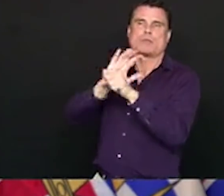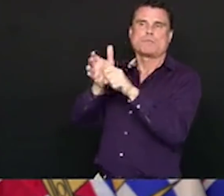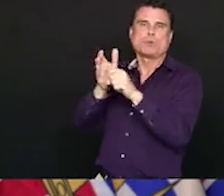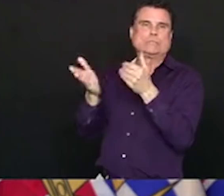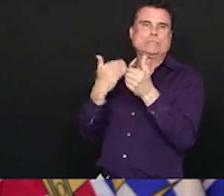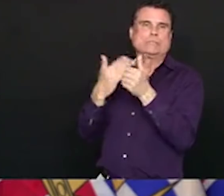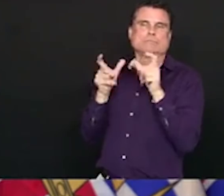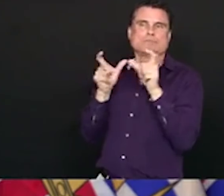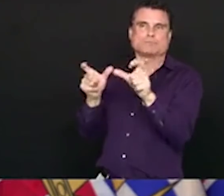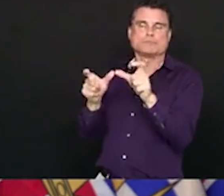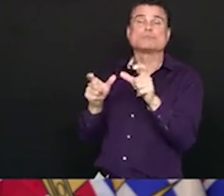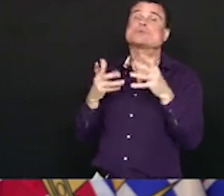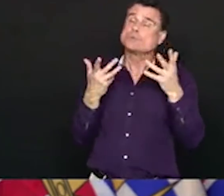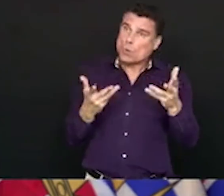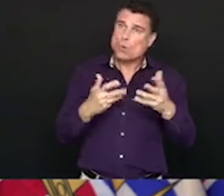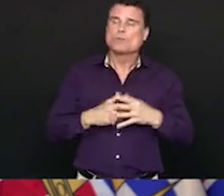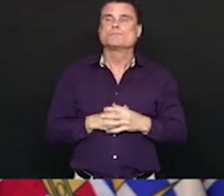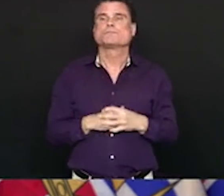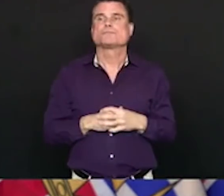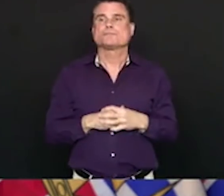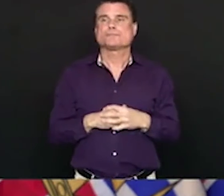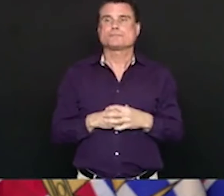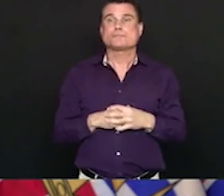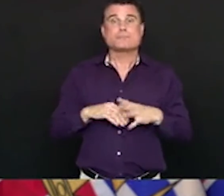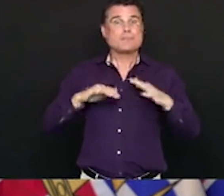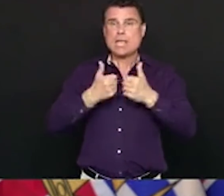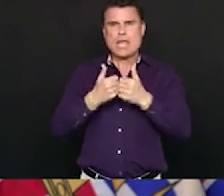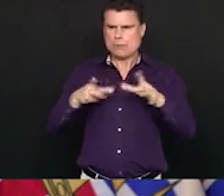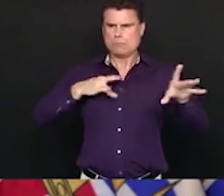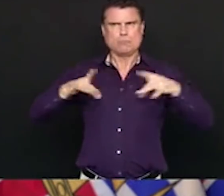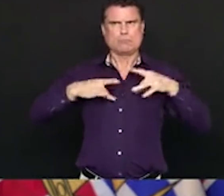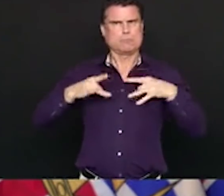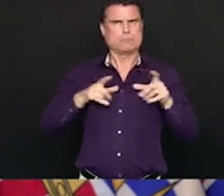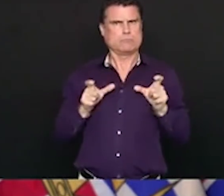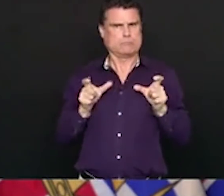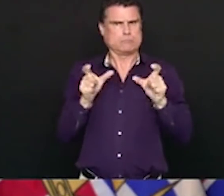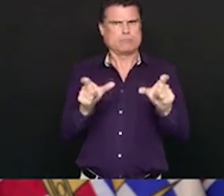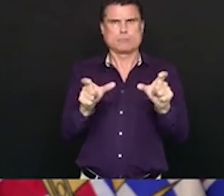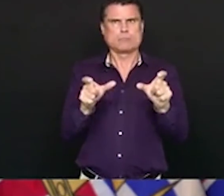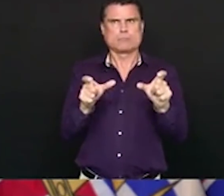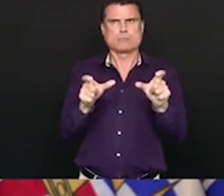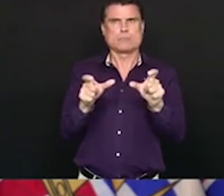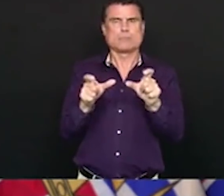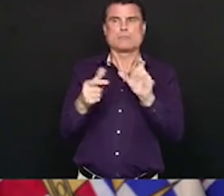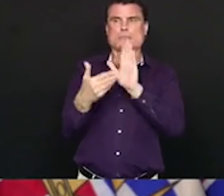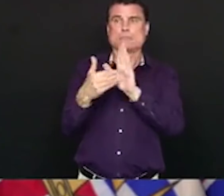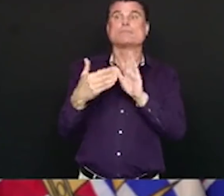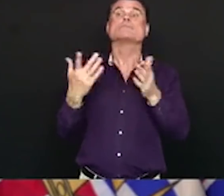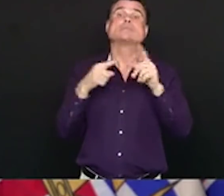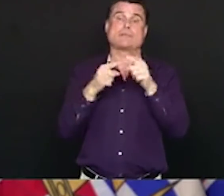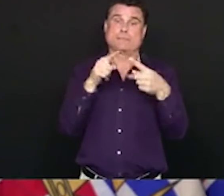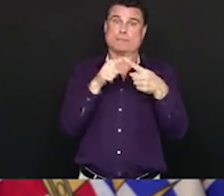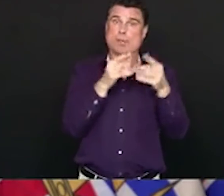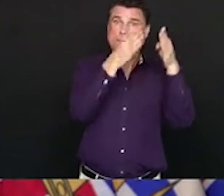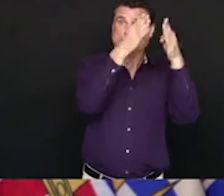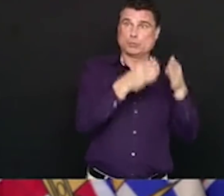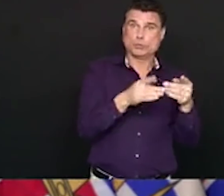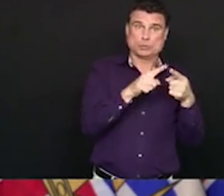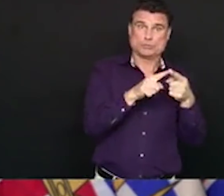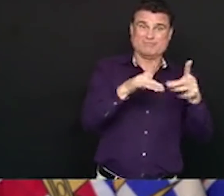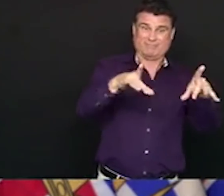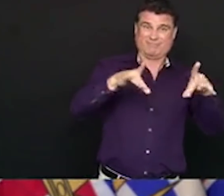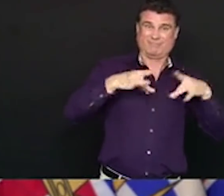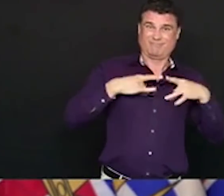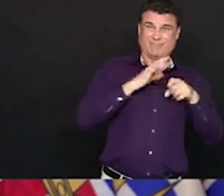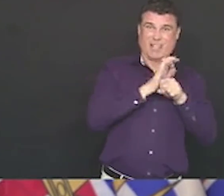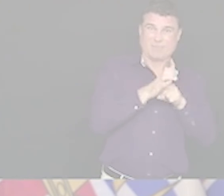and surviving, or vaccine. So those are two really important pieces that we need to consider, and we'll be talking more